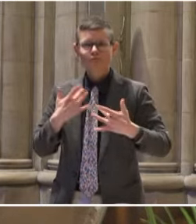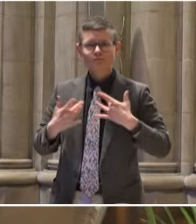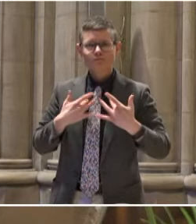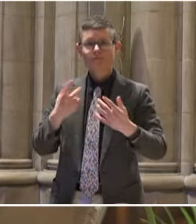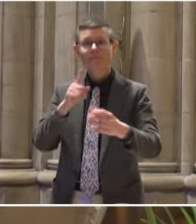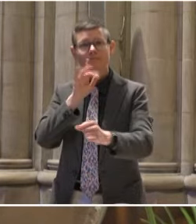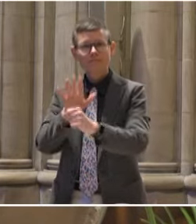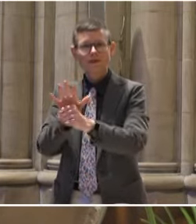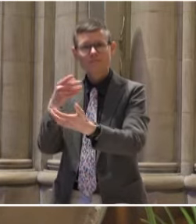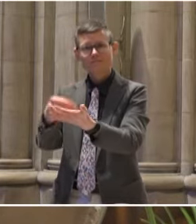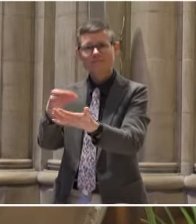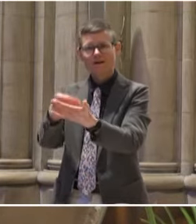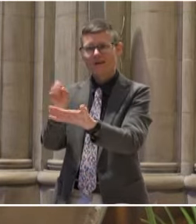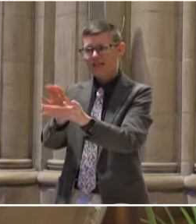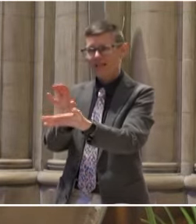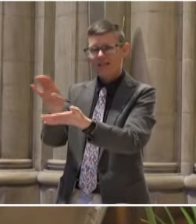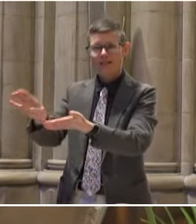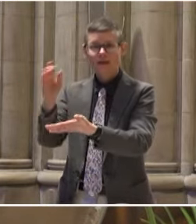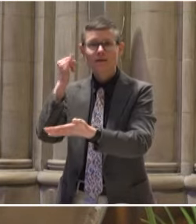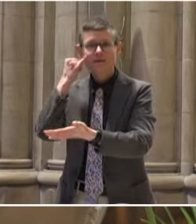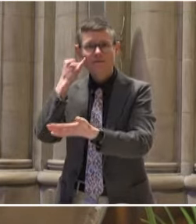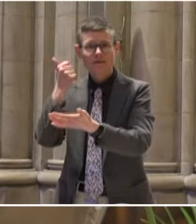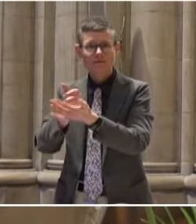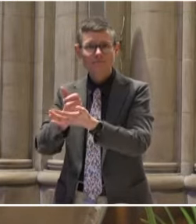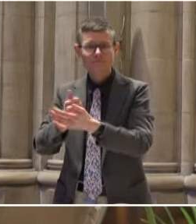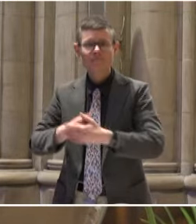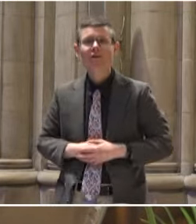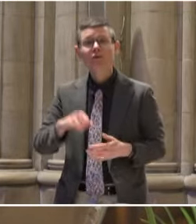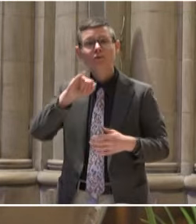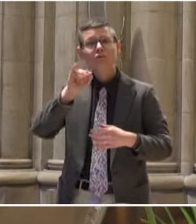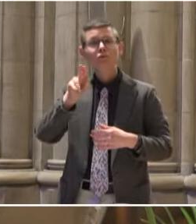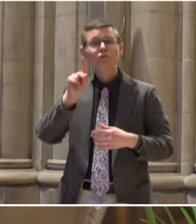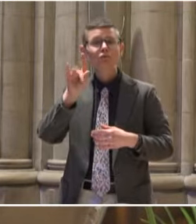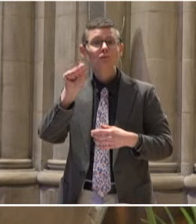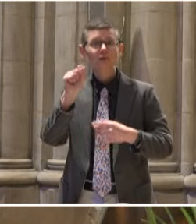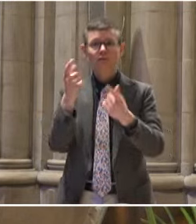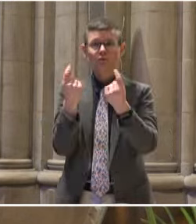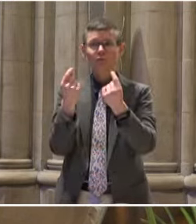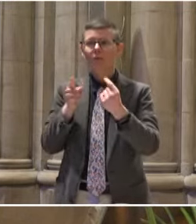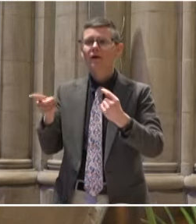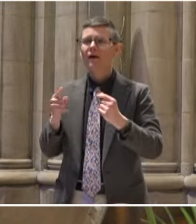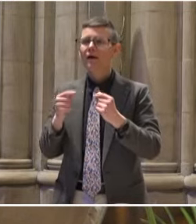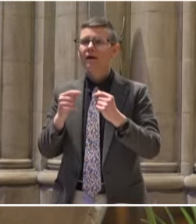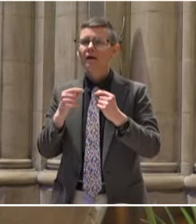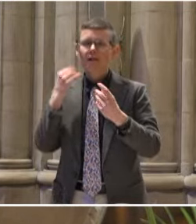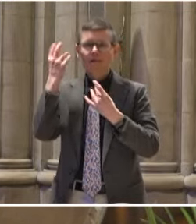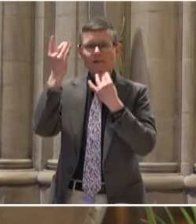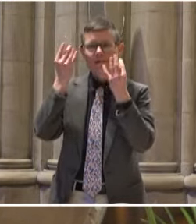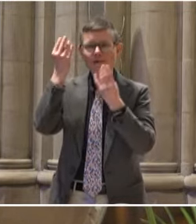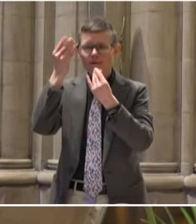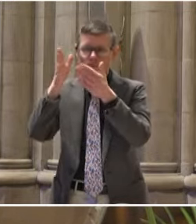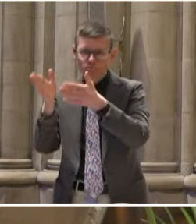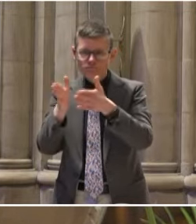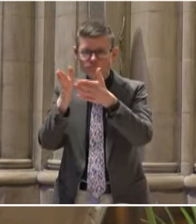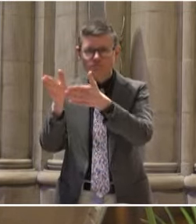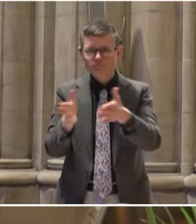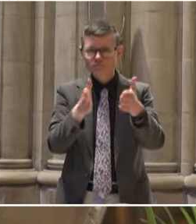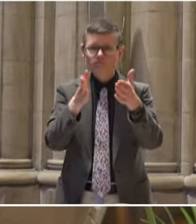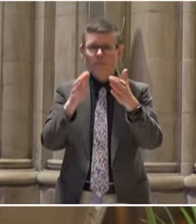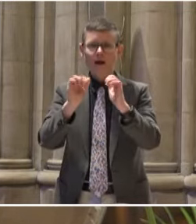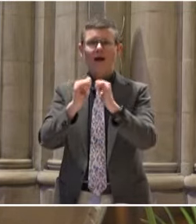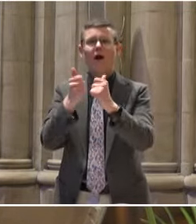money. So Judas began to look for an opportunity to betray Jesus.